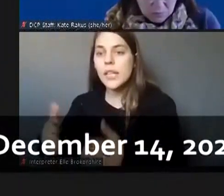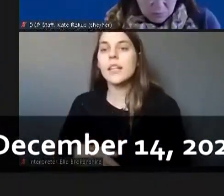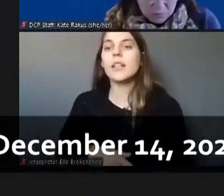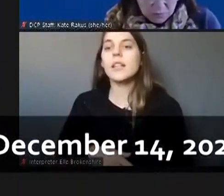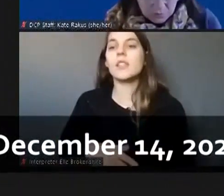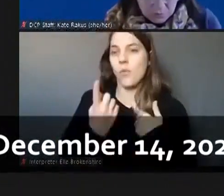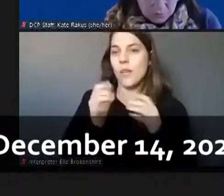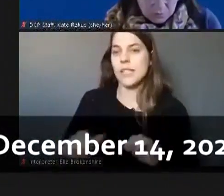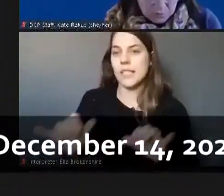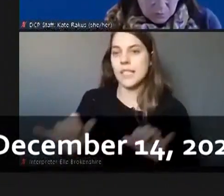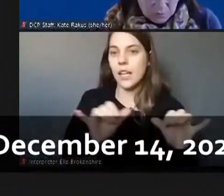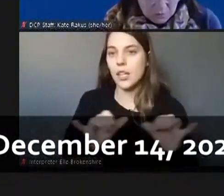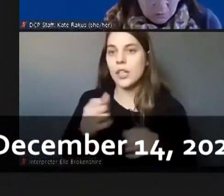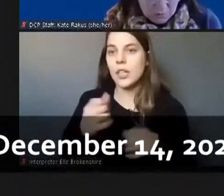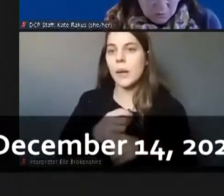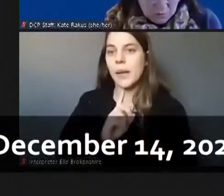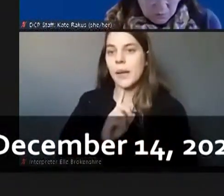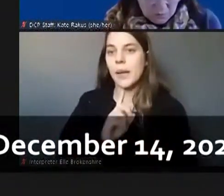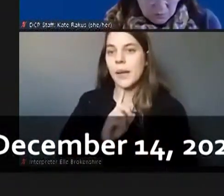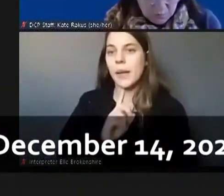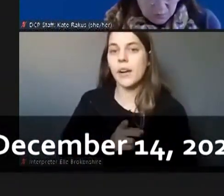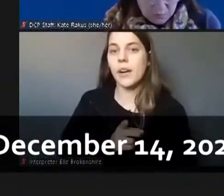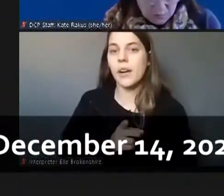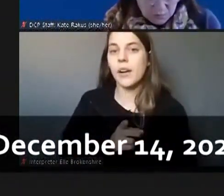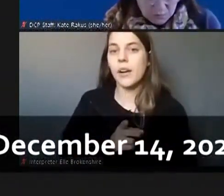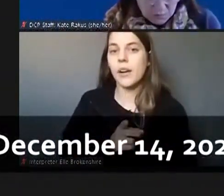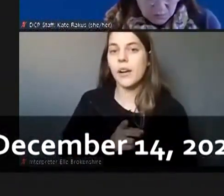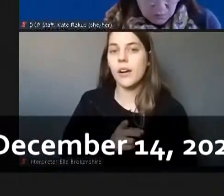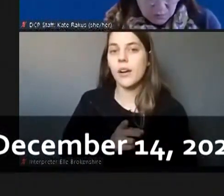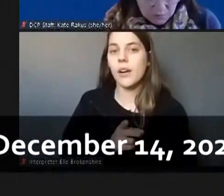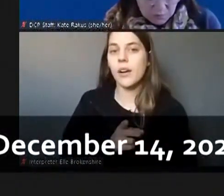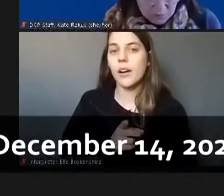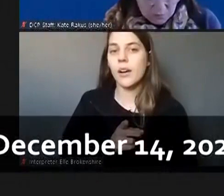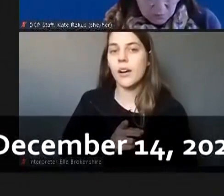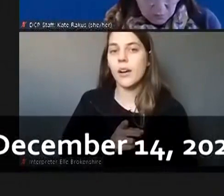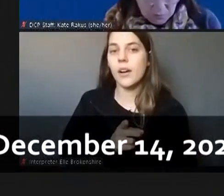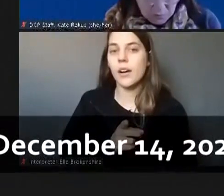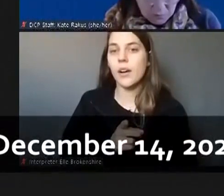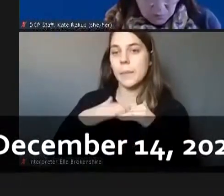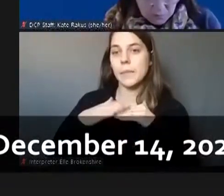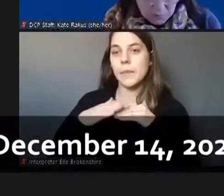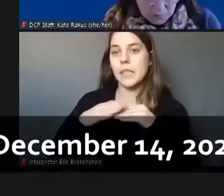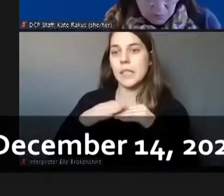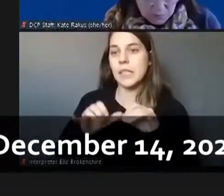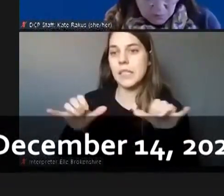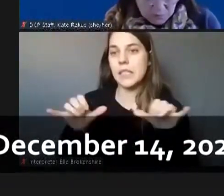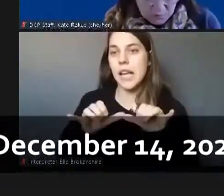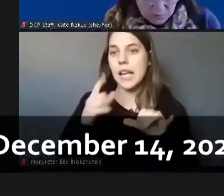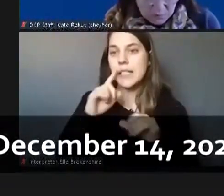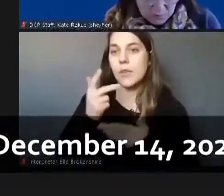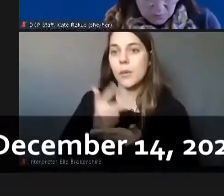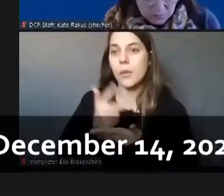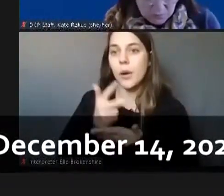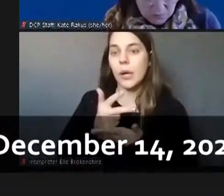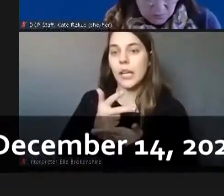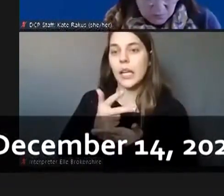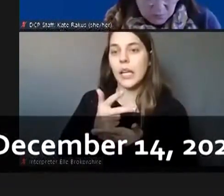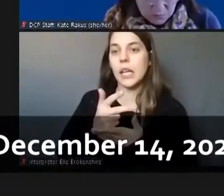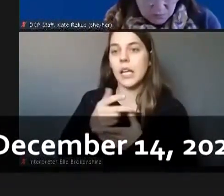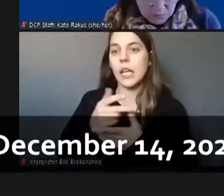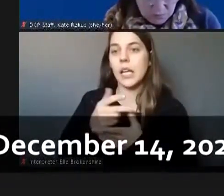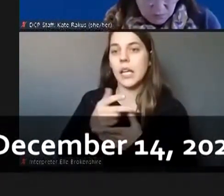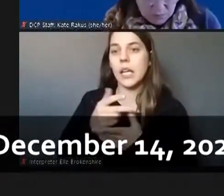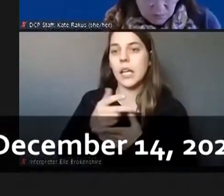that the absolute minimum standard or minimum size for a parking stall in the city would be